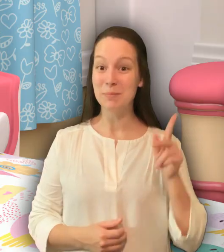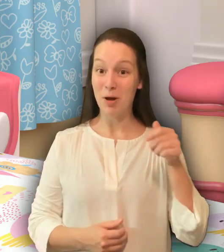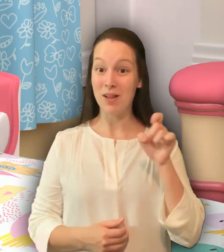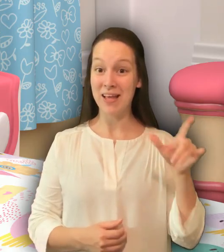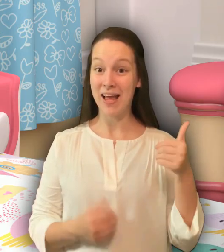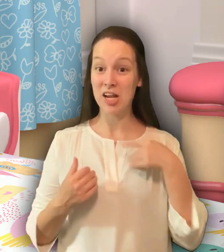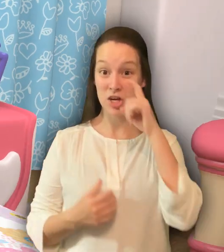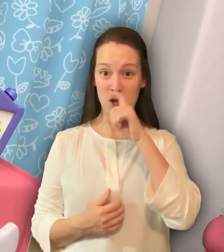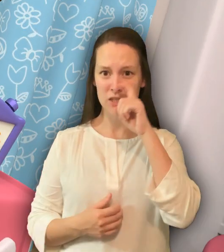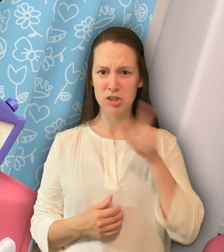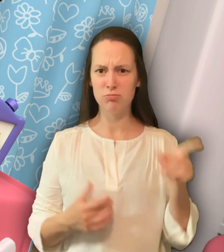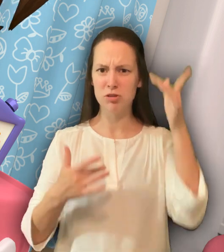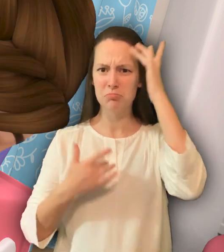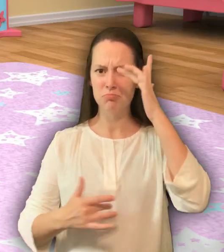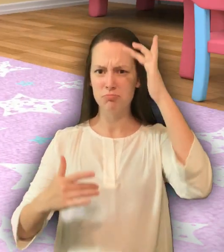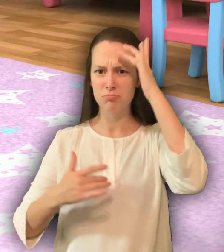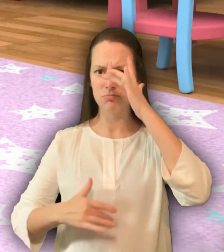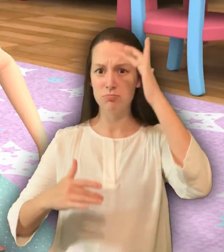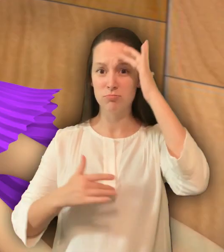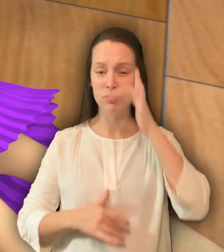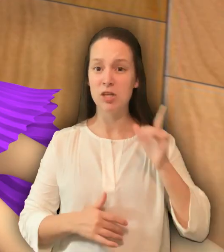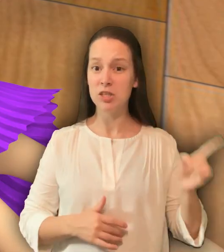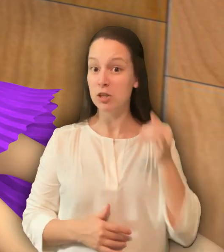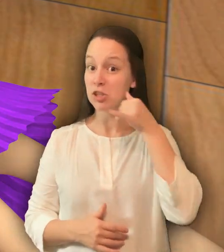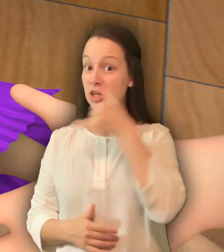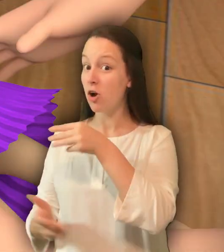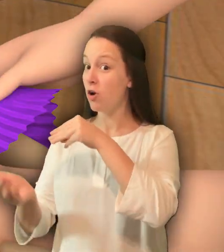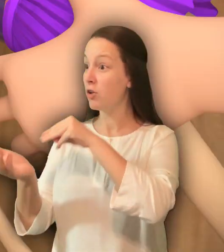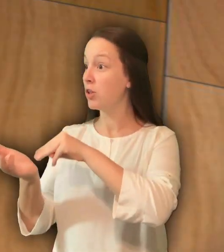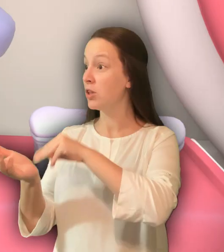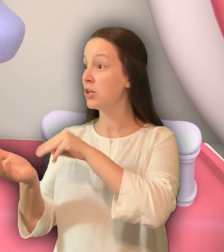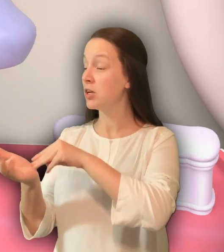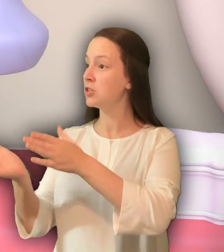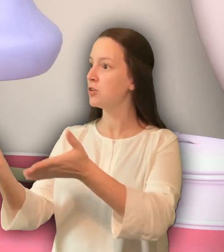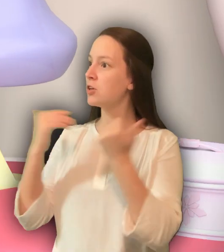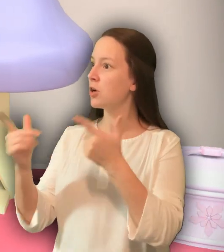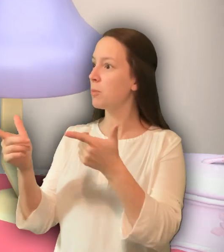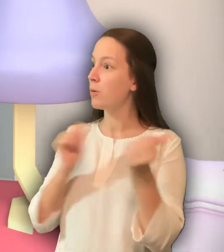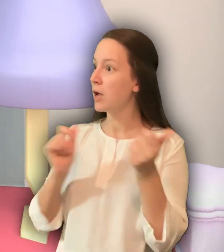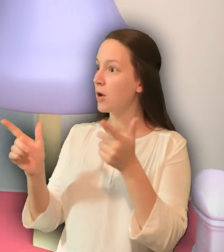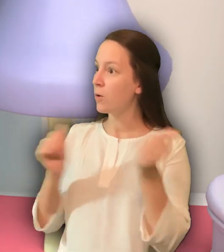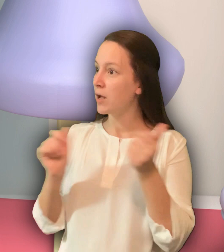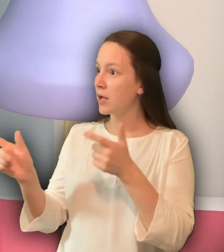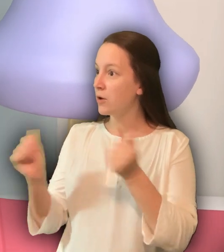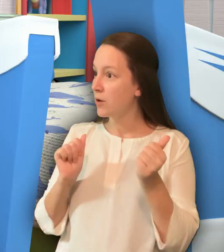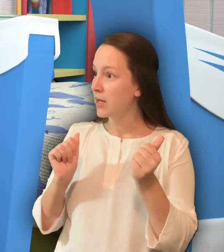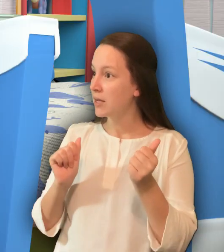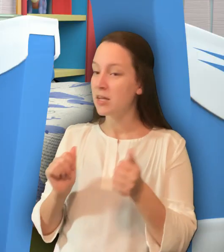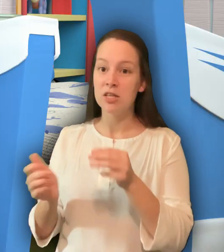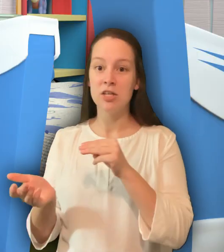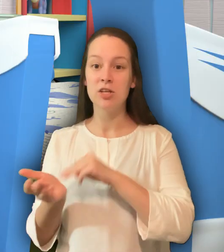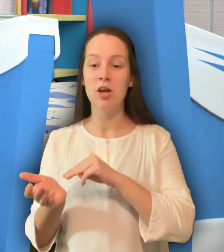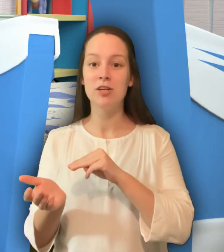Miss Polly had a dolly who was sick, sick, sick So she called for the doctor to come quick, quick,